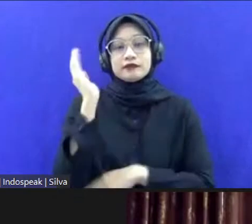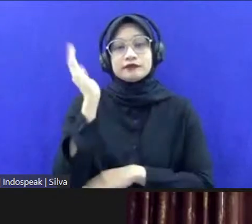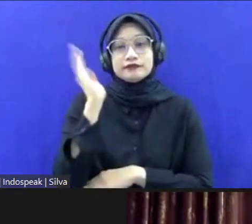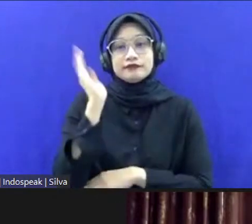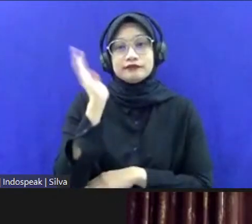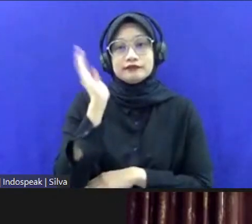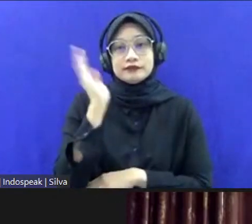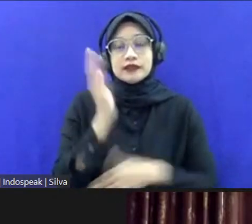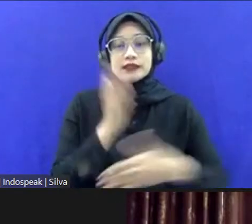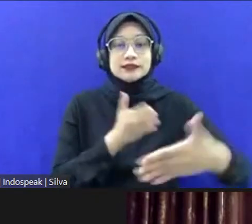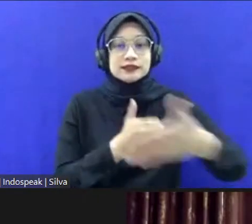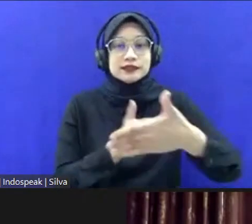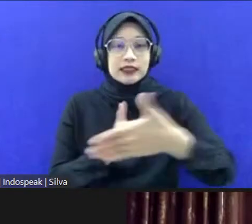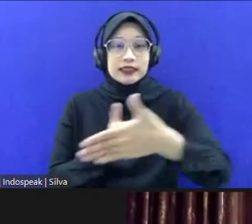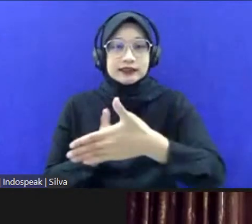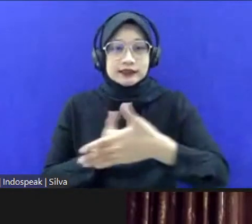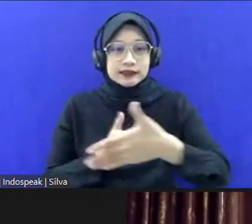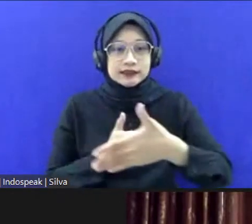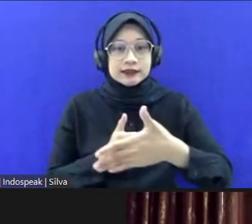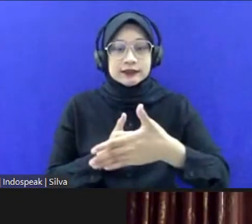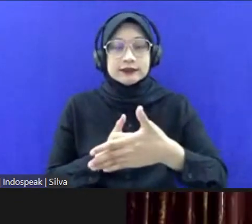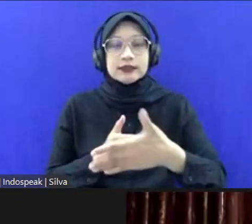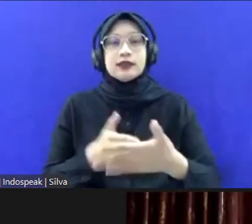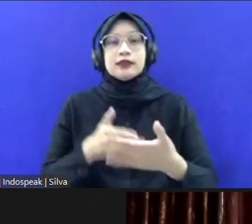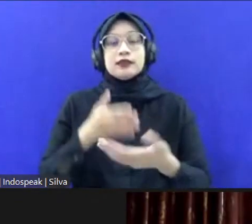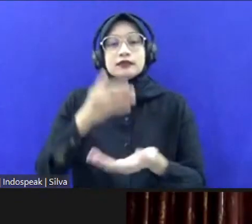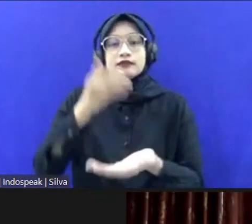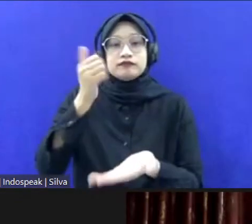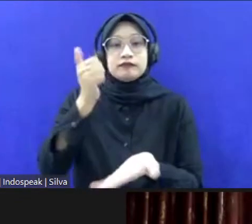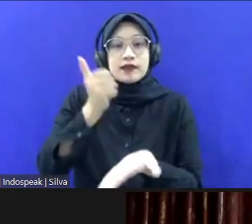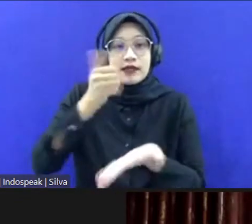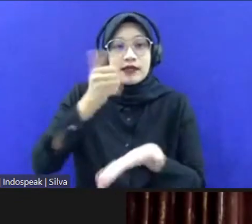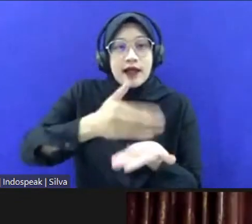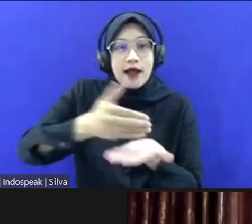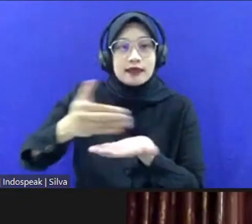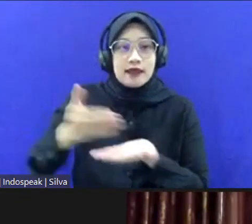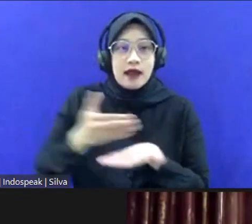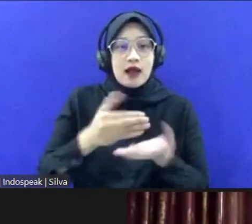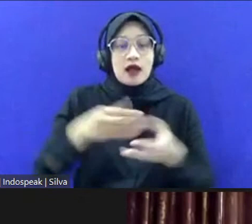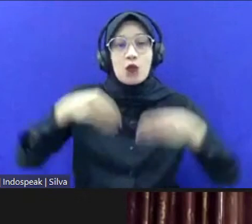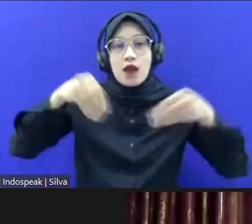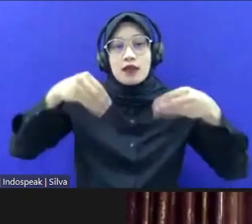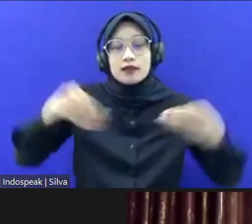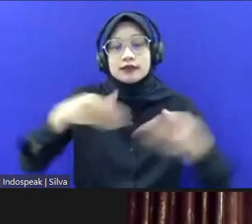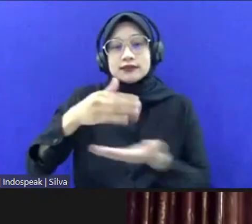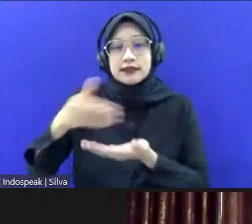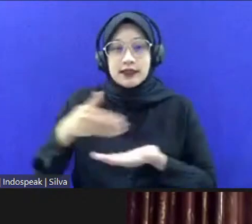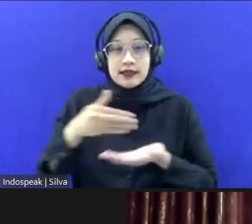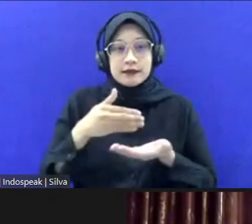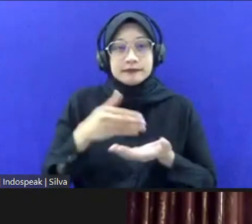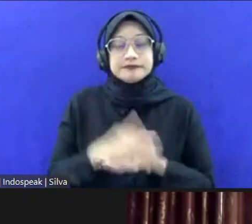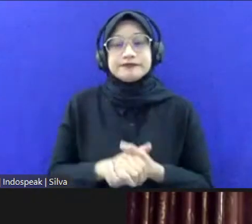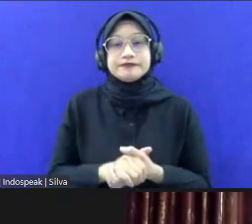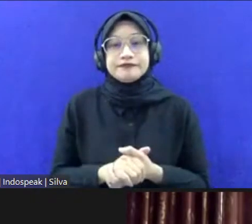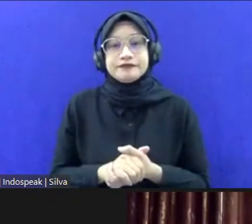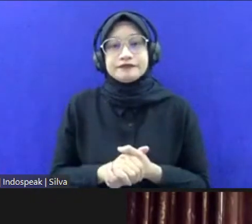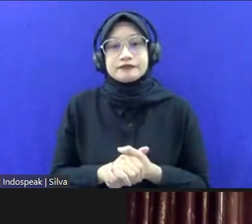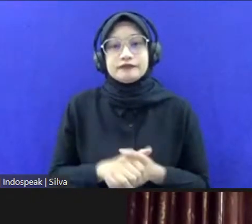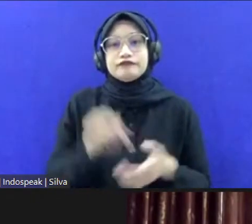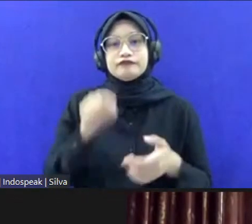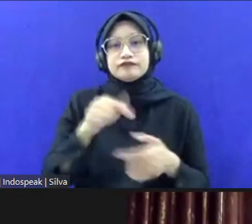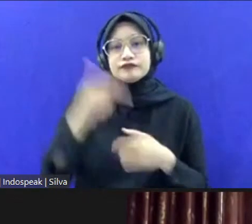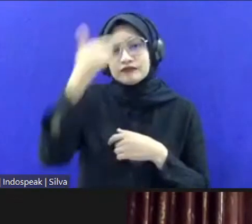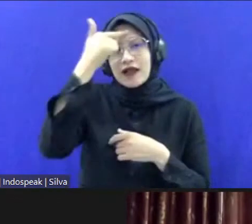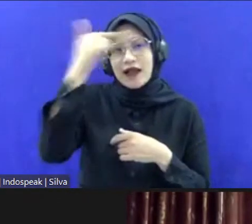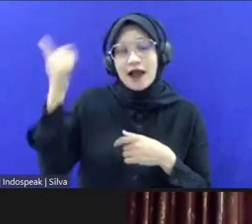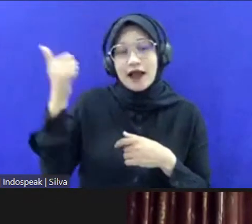of COVID-19 Data Quality. Pak Iqbal earned his PhD in malaria disease mapping